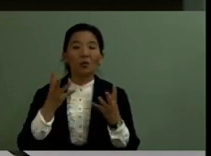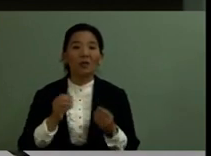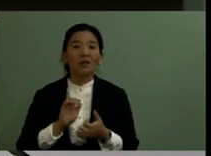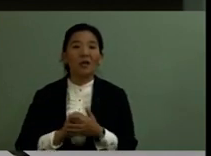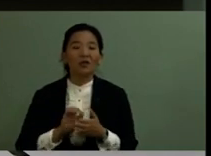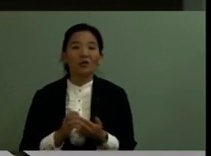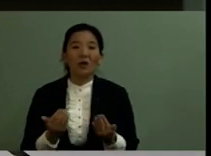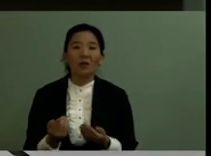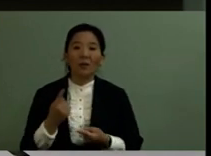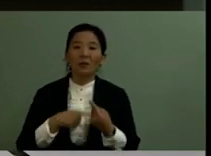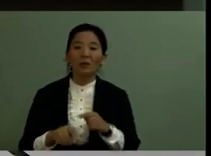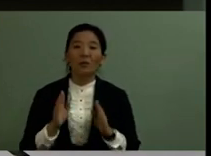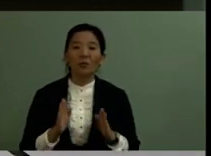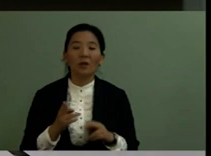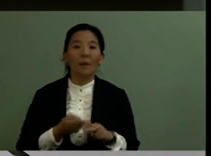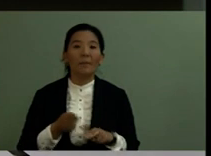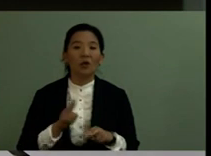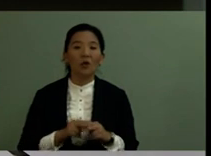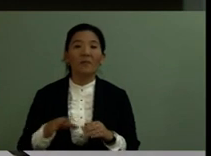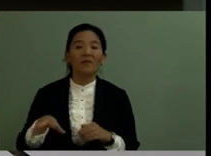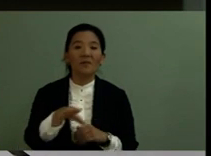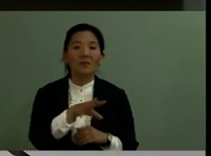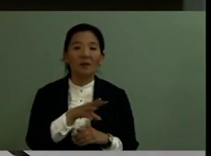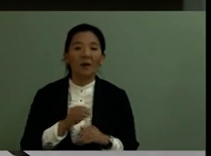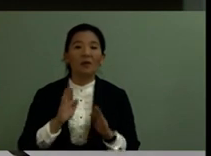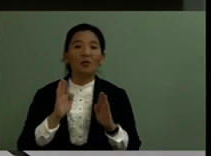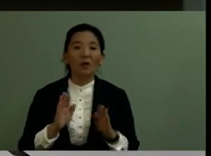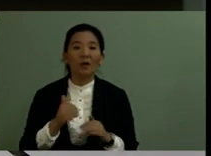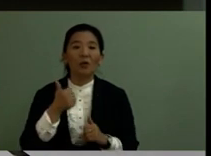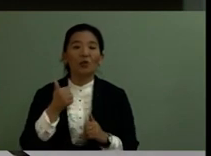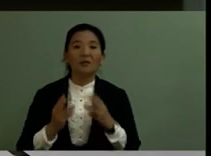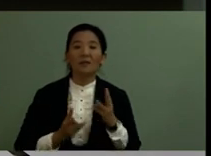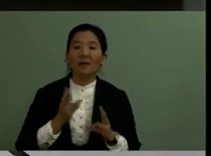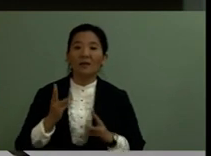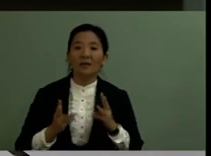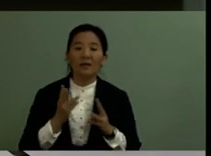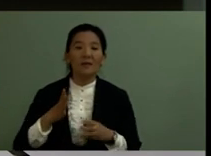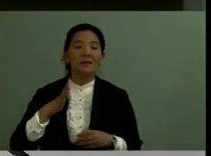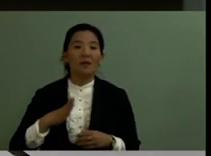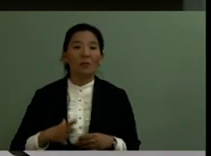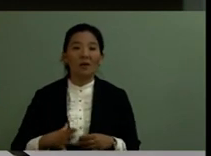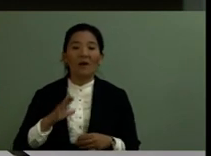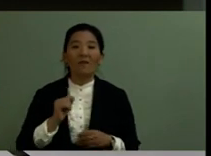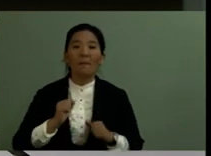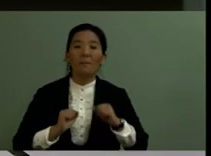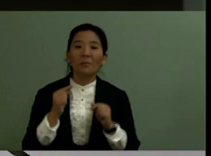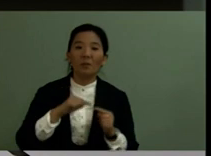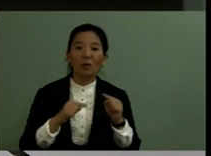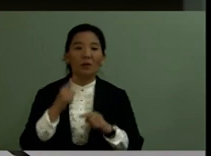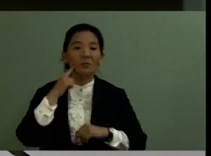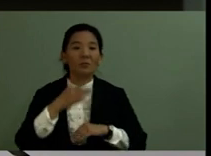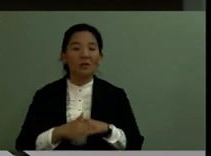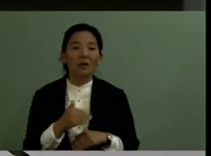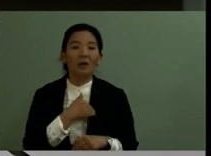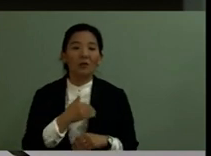tanish hayotga qaytamiz. Shuning uchun hammangizga faqat yaxshi kayfiyat, sabr va bir-biringizni